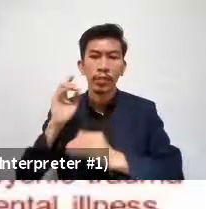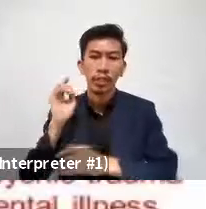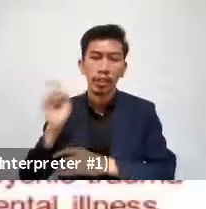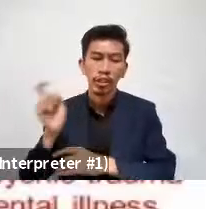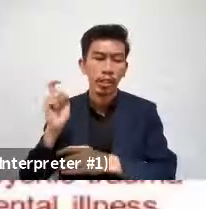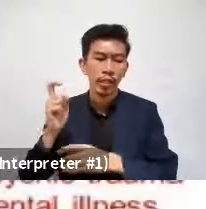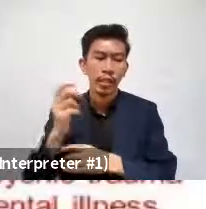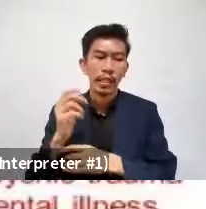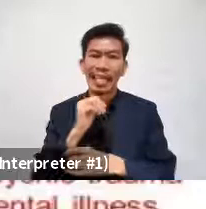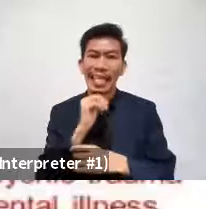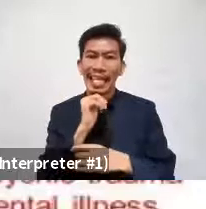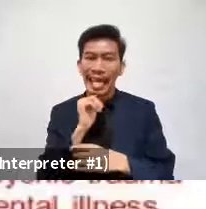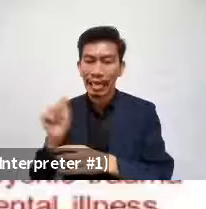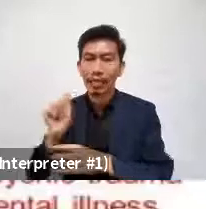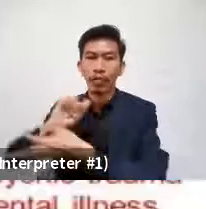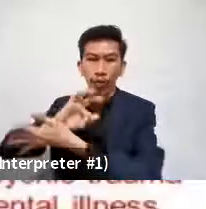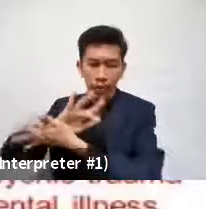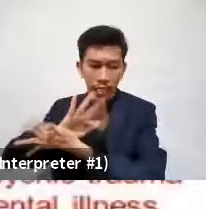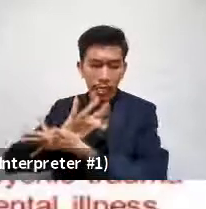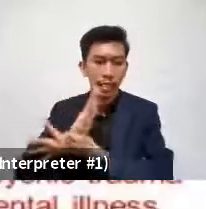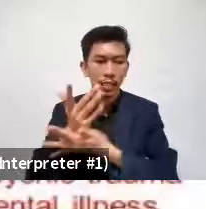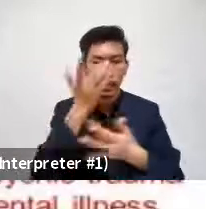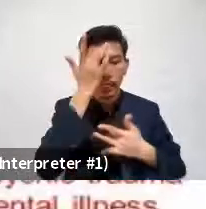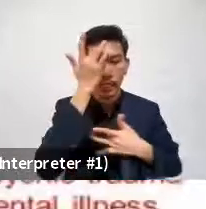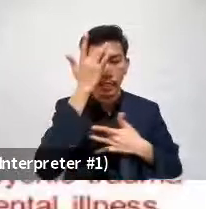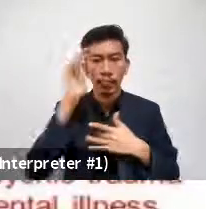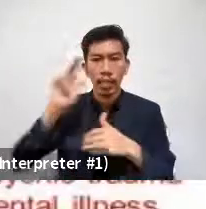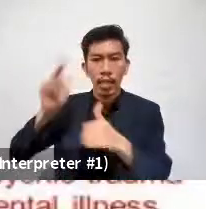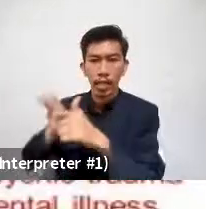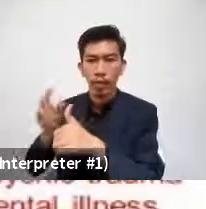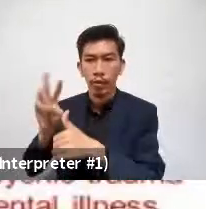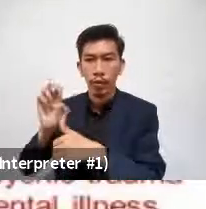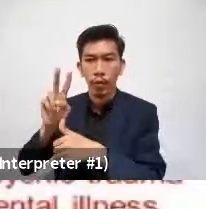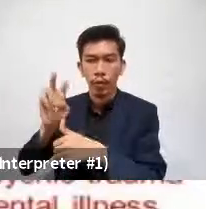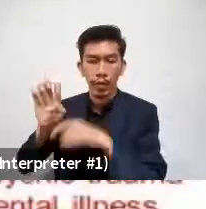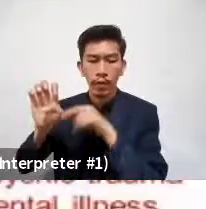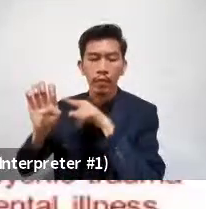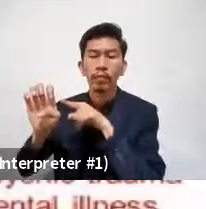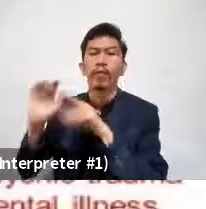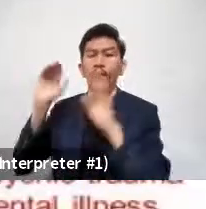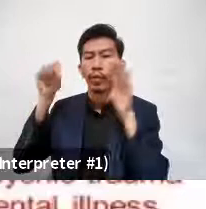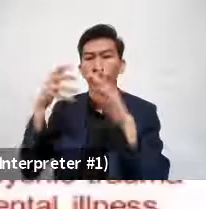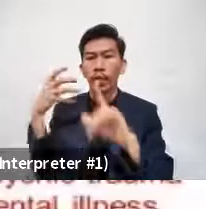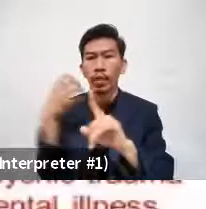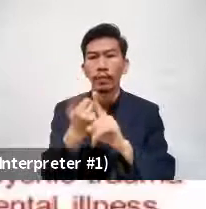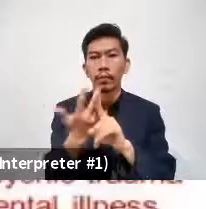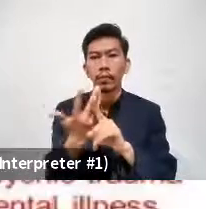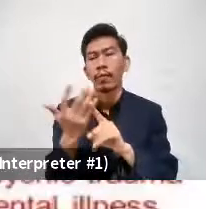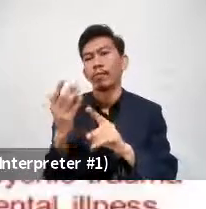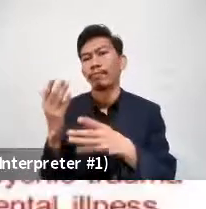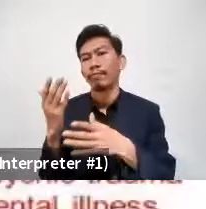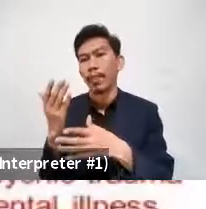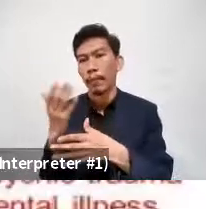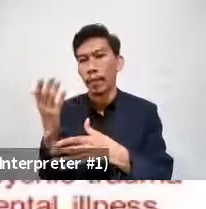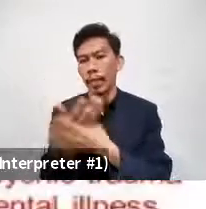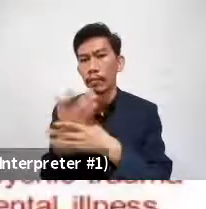non-communicable diseases and cancer. The third wave will focus on the impact of the interrupted care on chronic